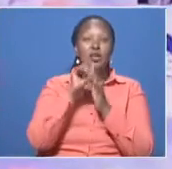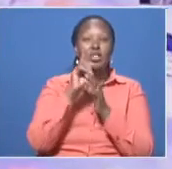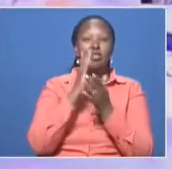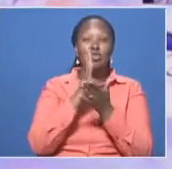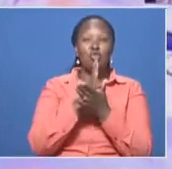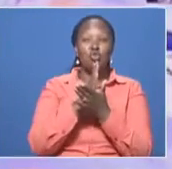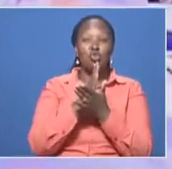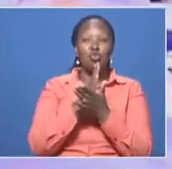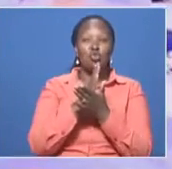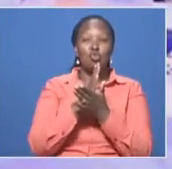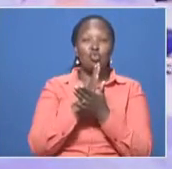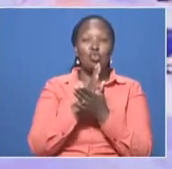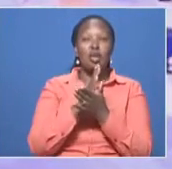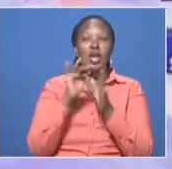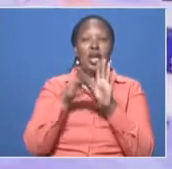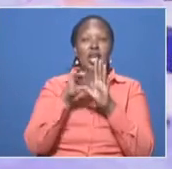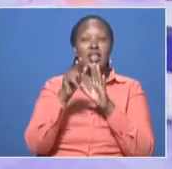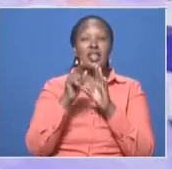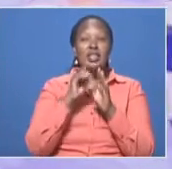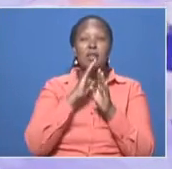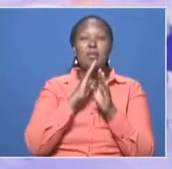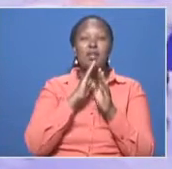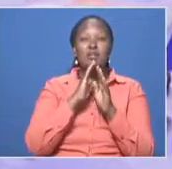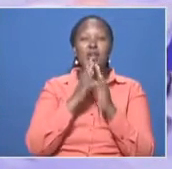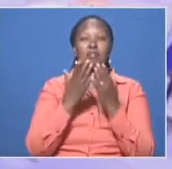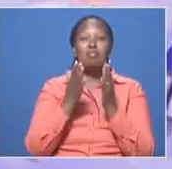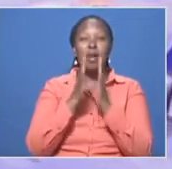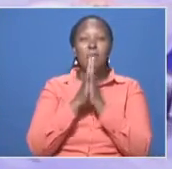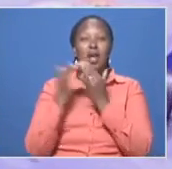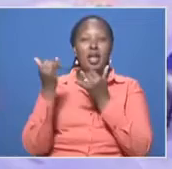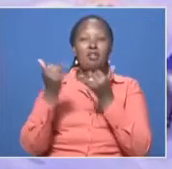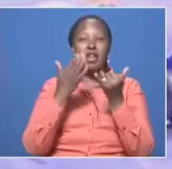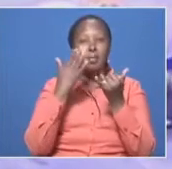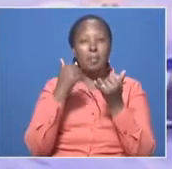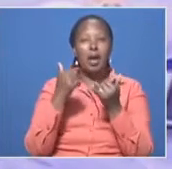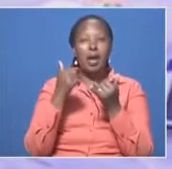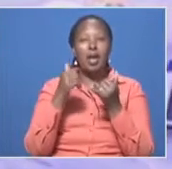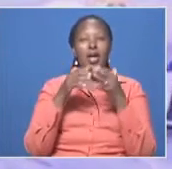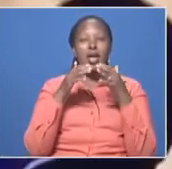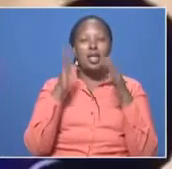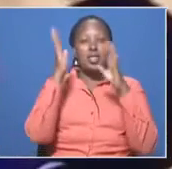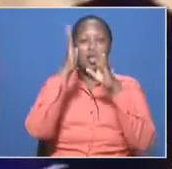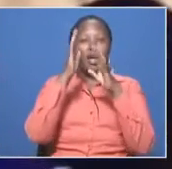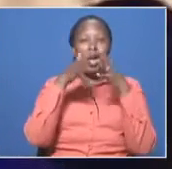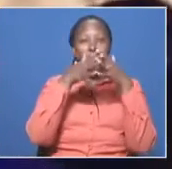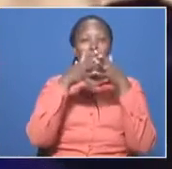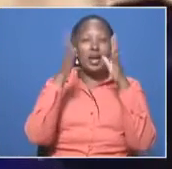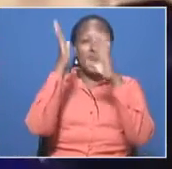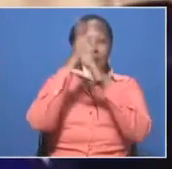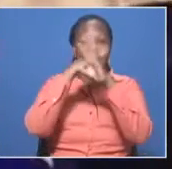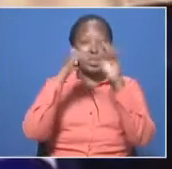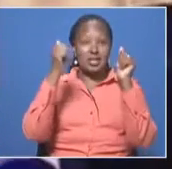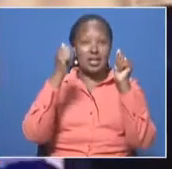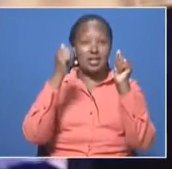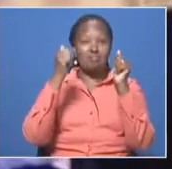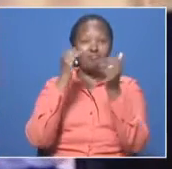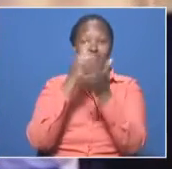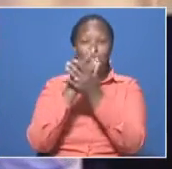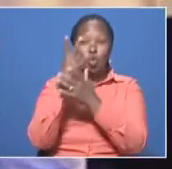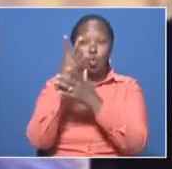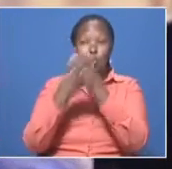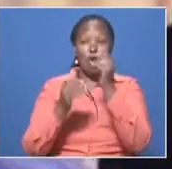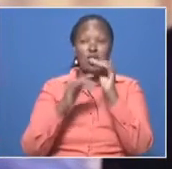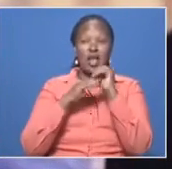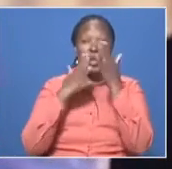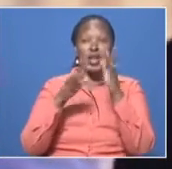incredible prayer breakfast, invited by none other than the U.S. president. And, of course, the two leaders were